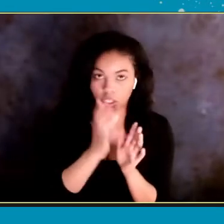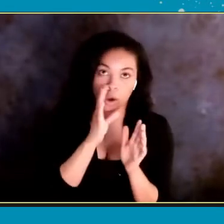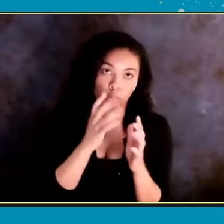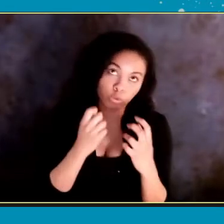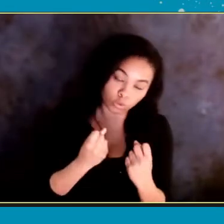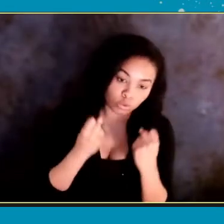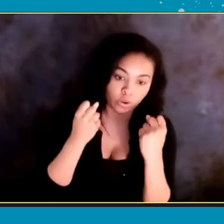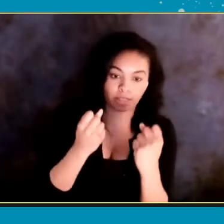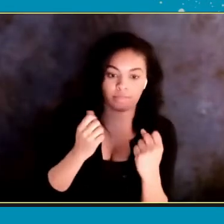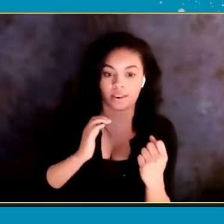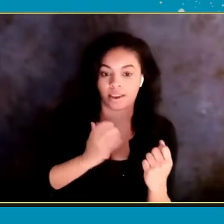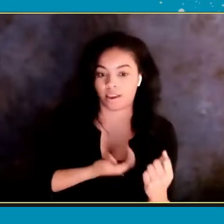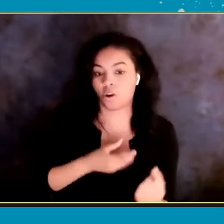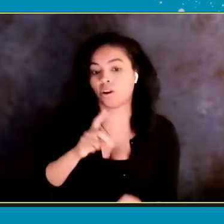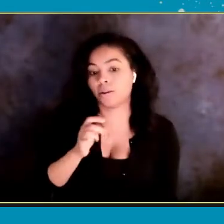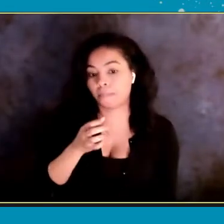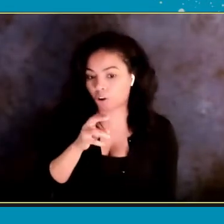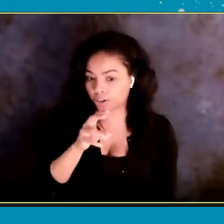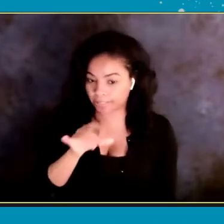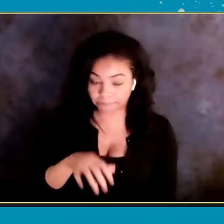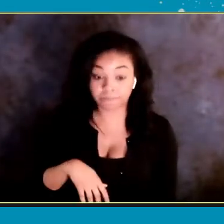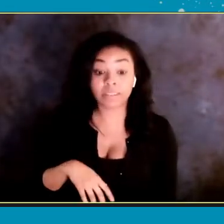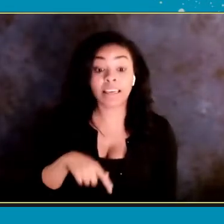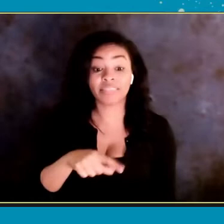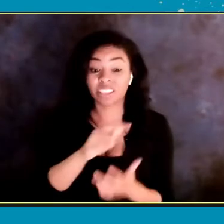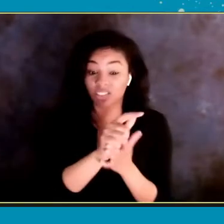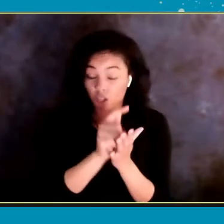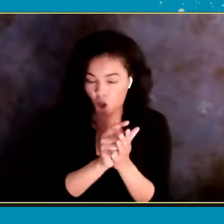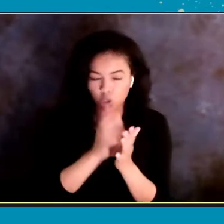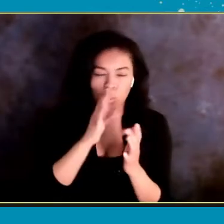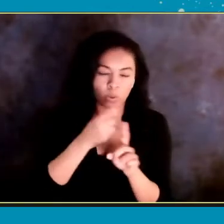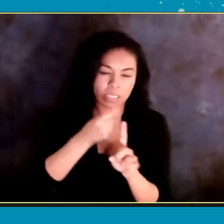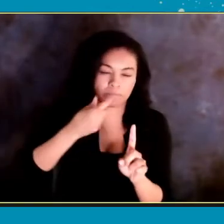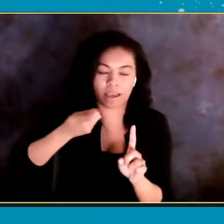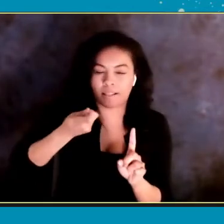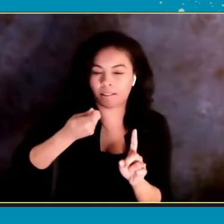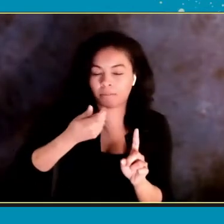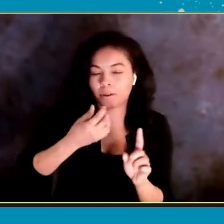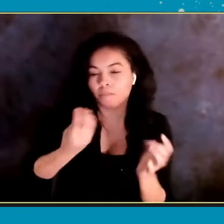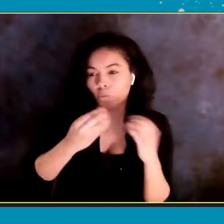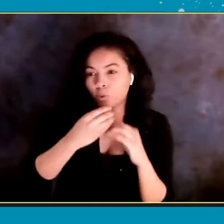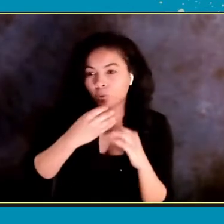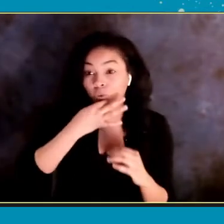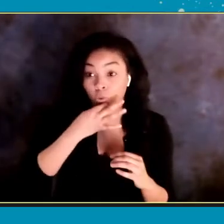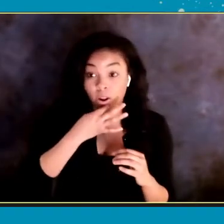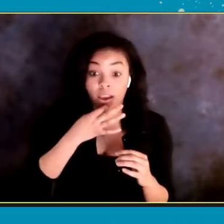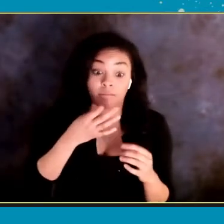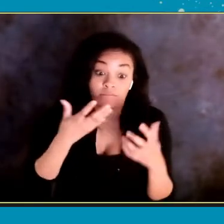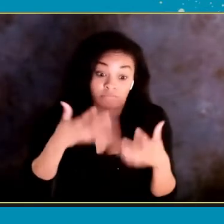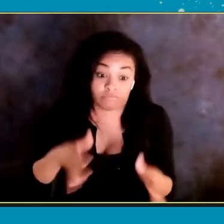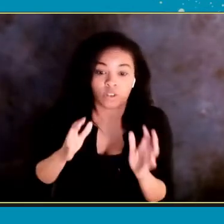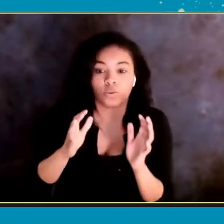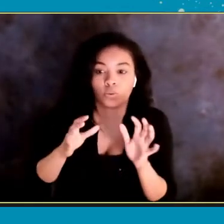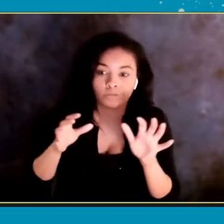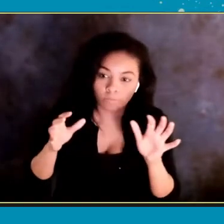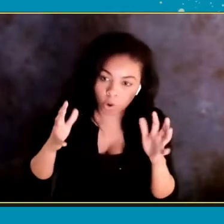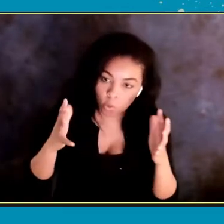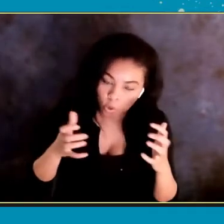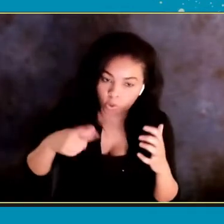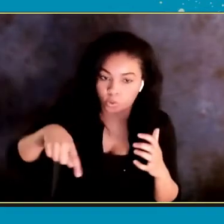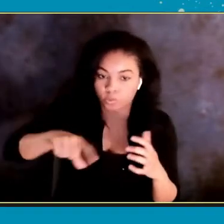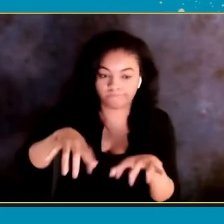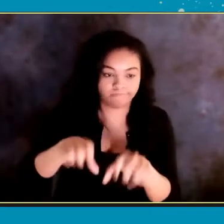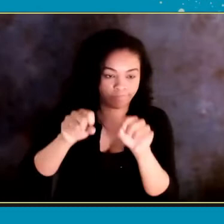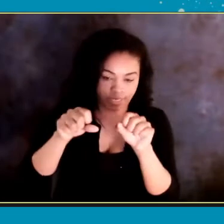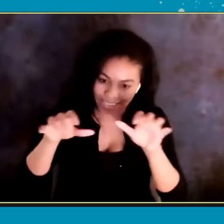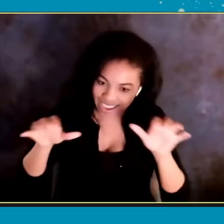democracy. You'll hear more about this legislation in a little bit, and then we're going to ask you to take action because that's what we have to do, y'all. Right now,